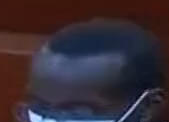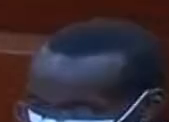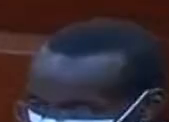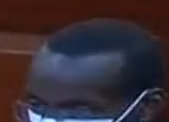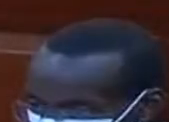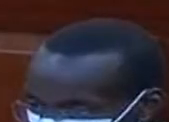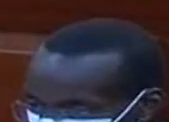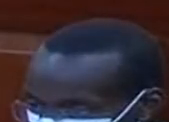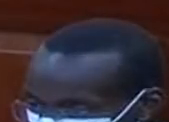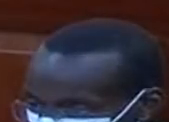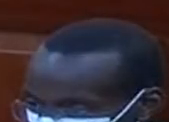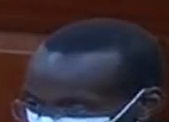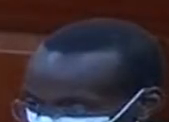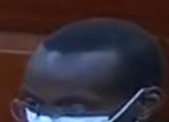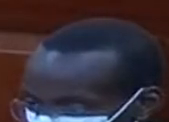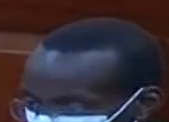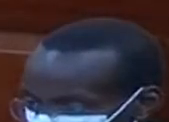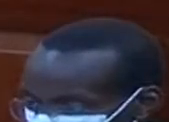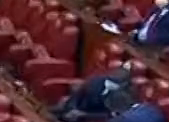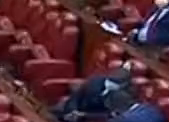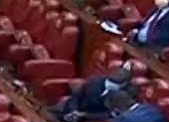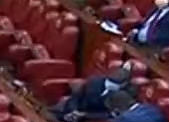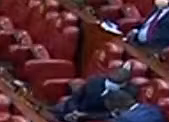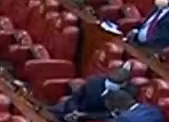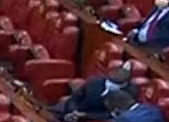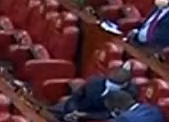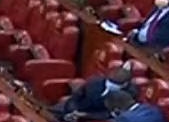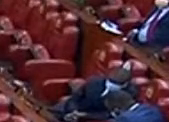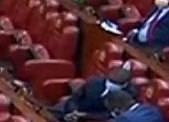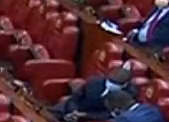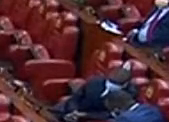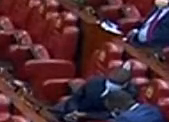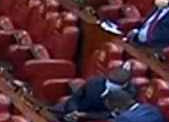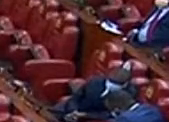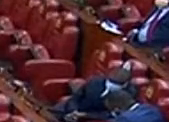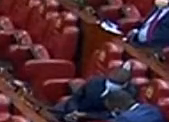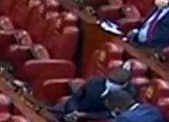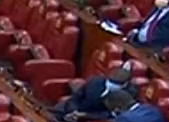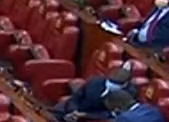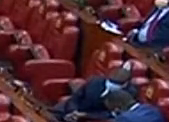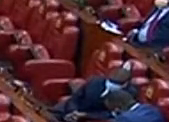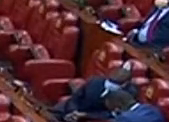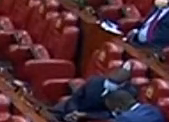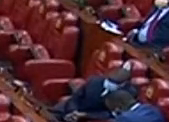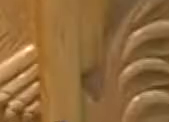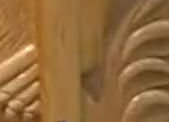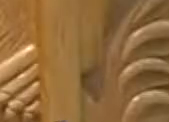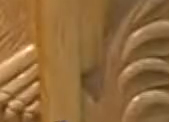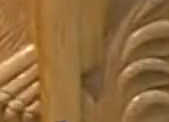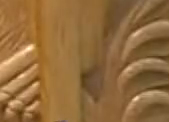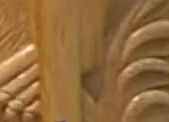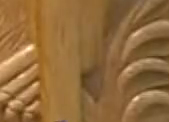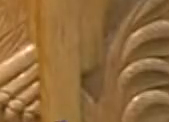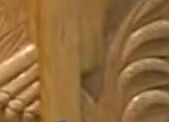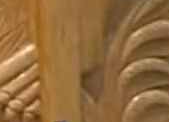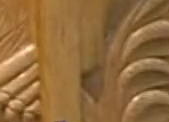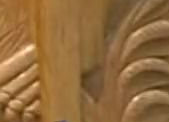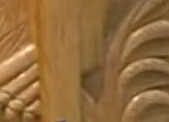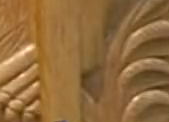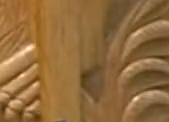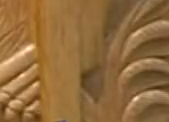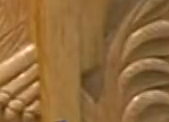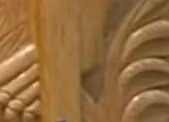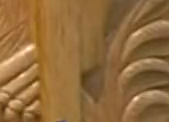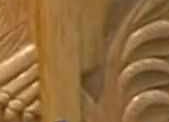Order No. 6, Notices of Motion. Honorable Kamket, and you notice that Honorable Kamket, I have not approved your